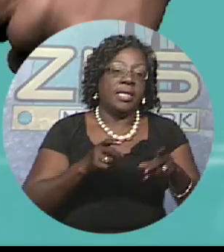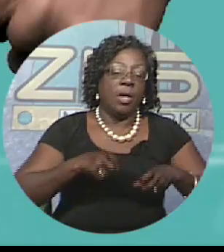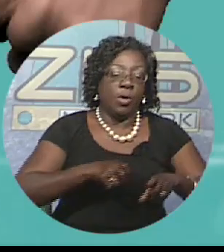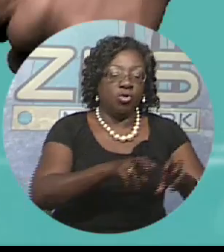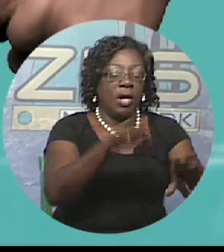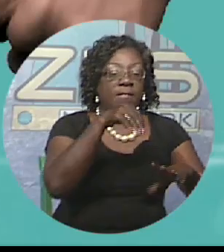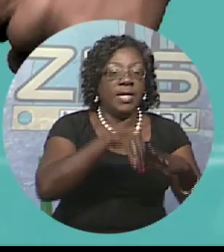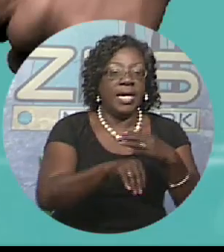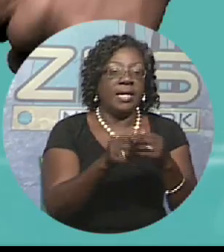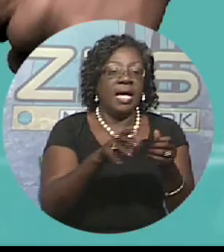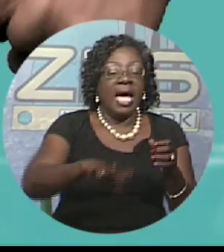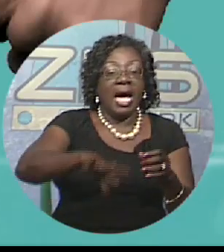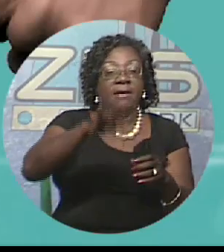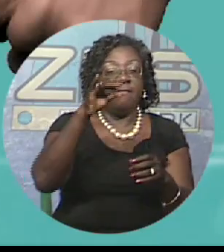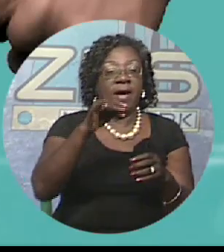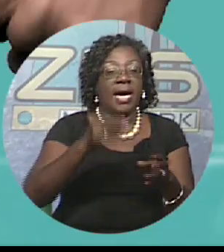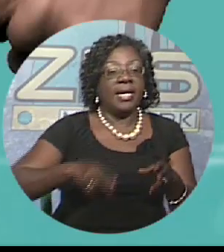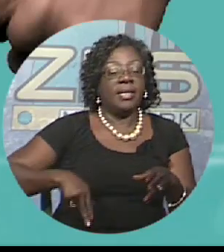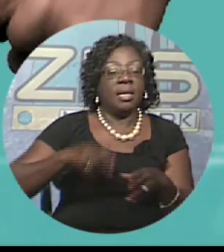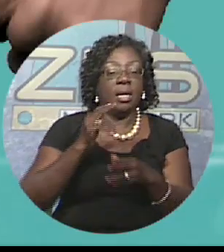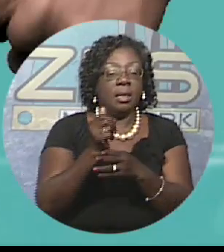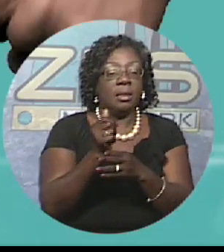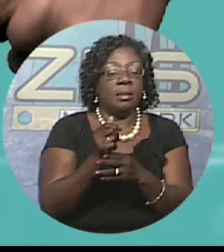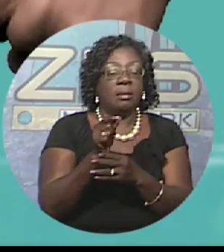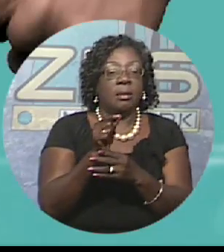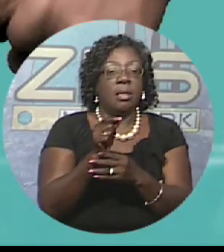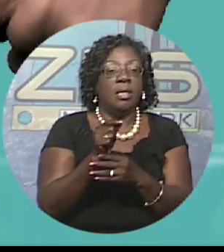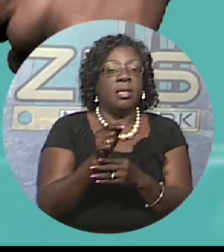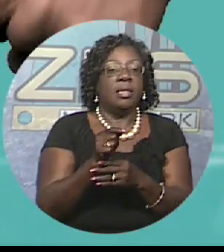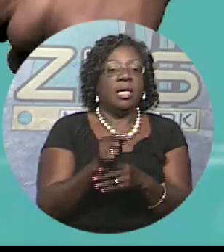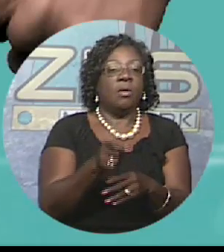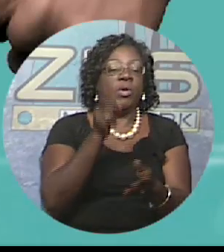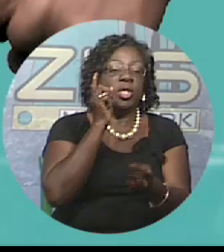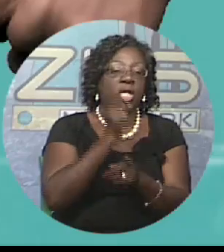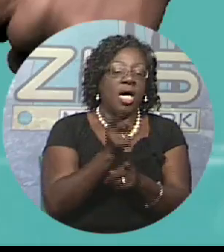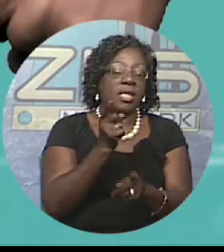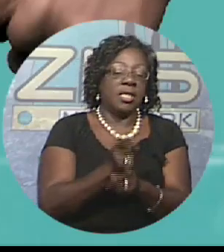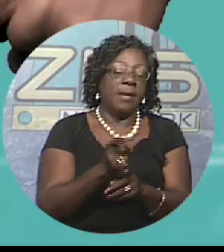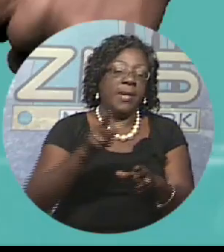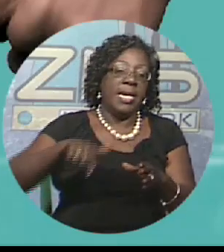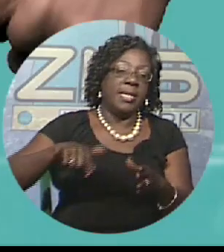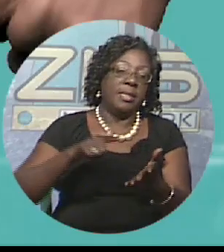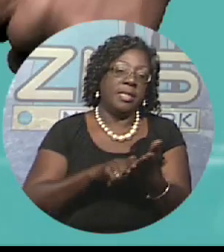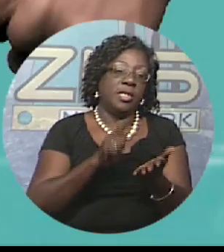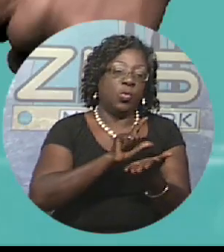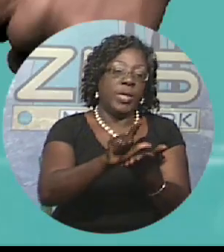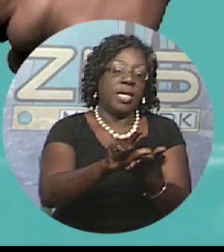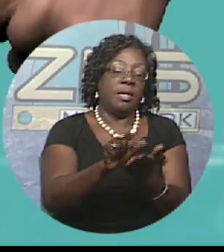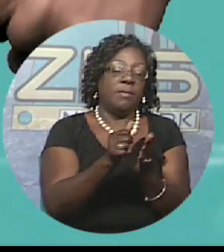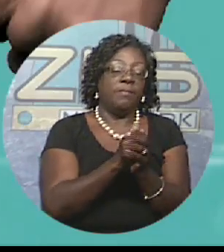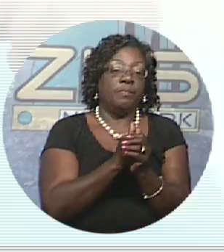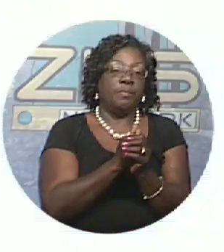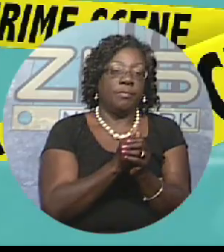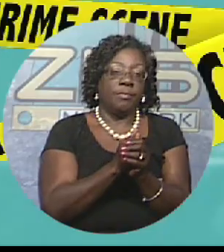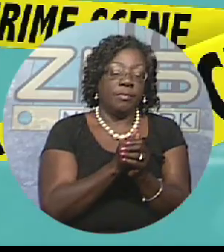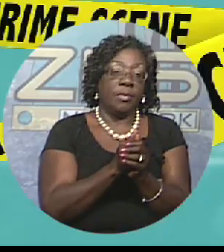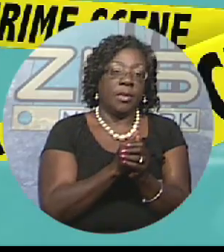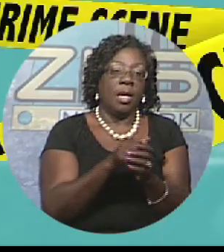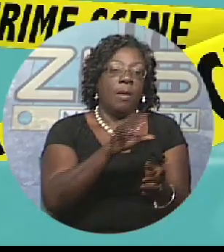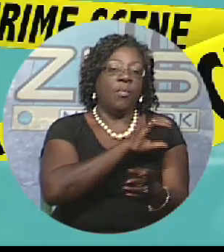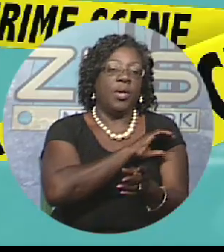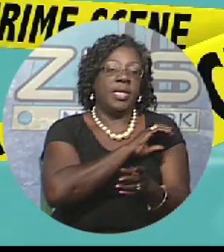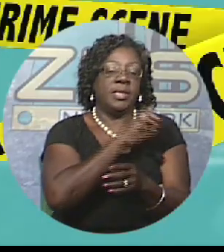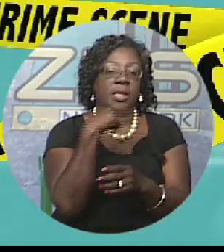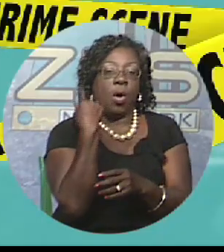with a quantity of ammunition. Police say they will formally charge the 6 men in court later this week. Meanwhile, police are